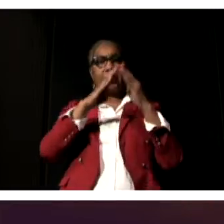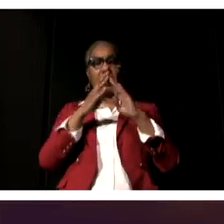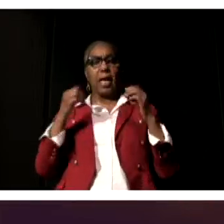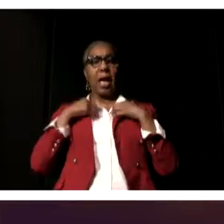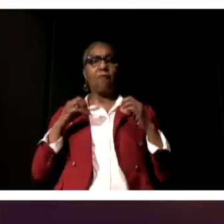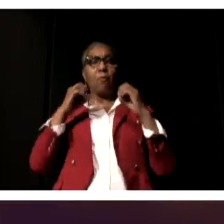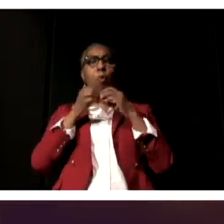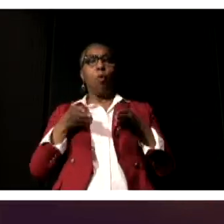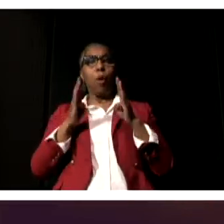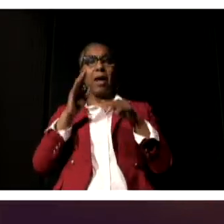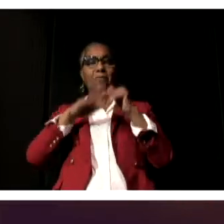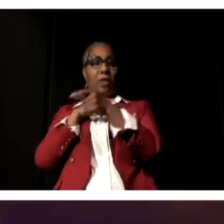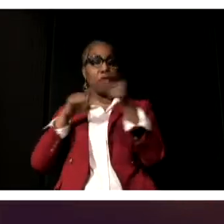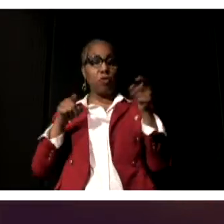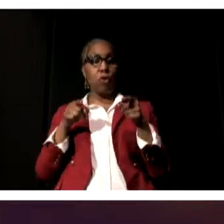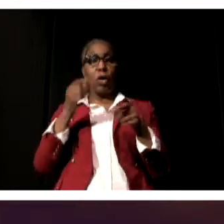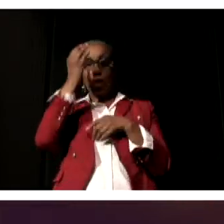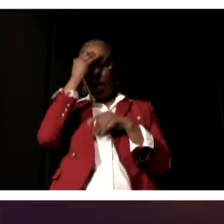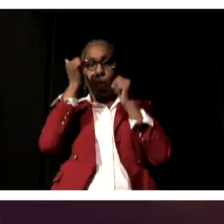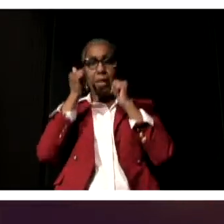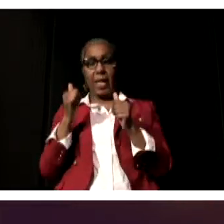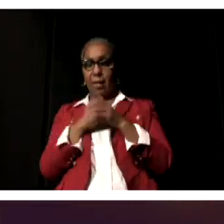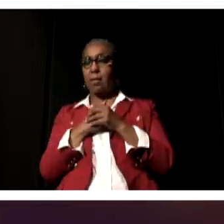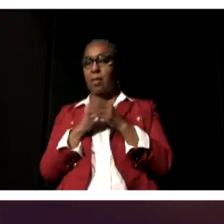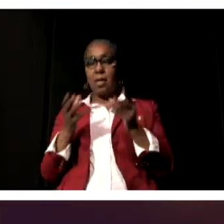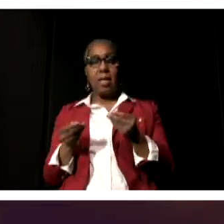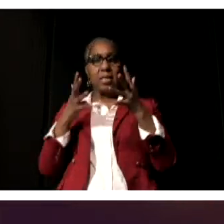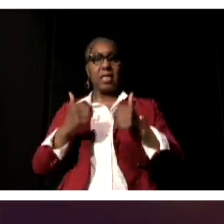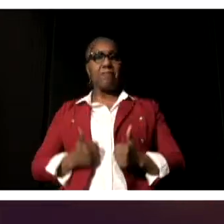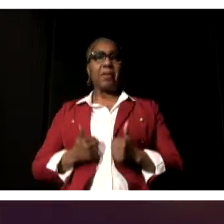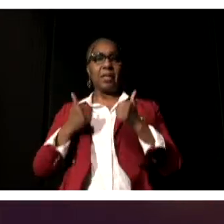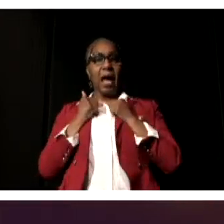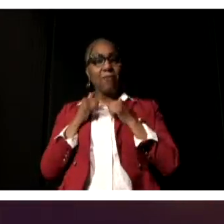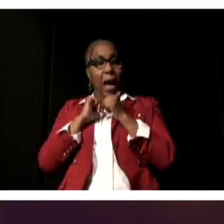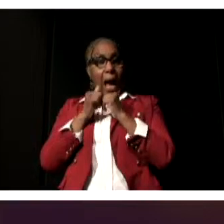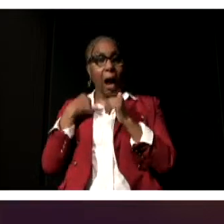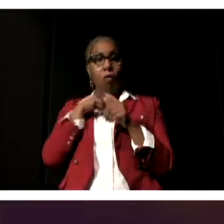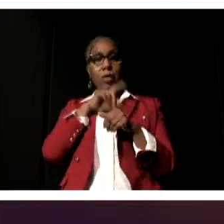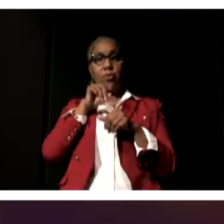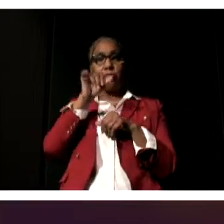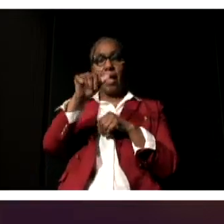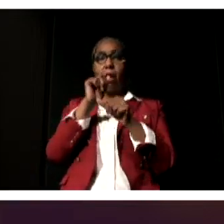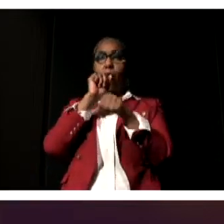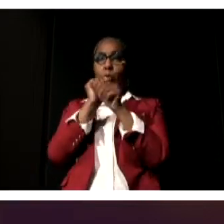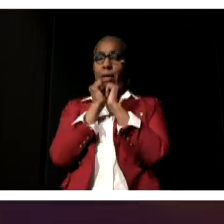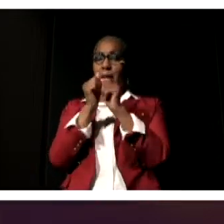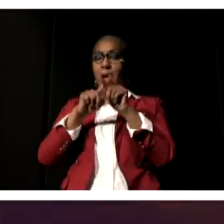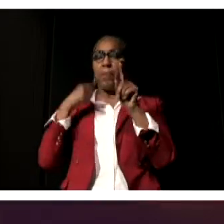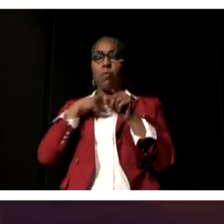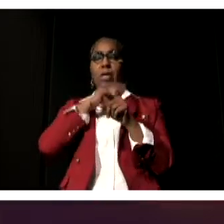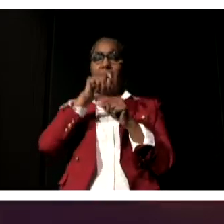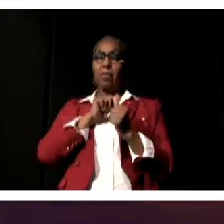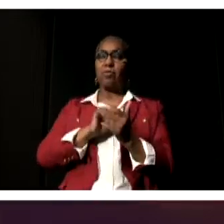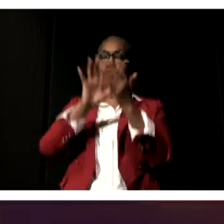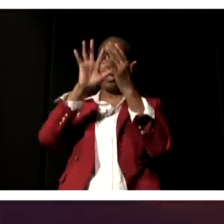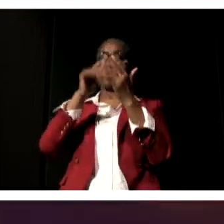ways than you know that they can bring back life. And we do this by working together, but we got to address